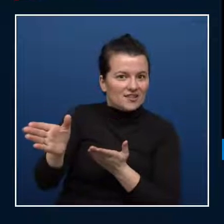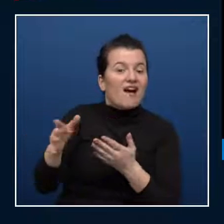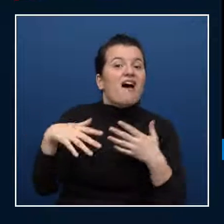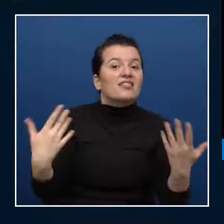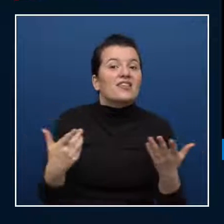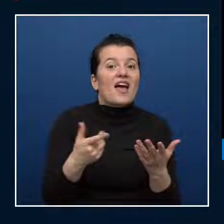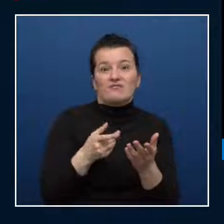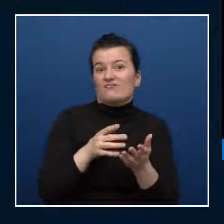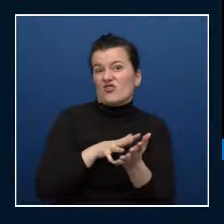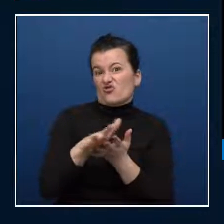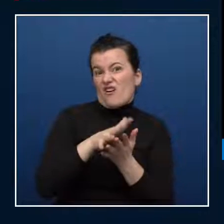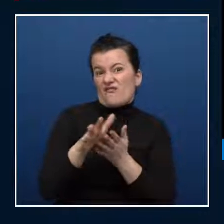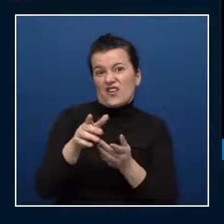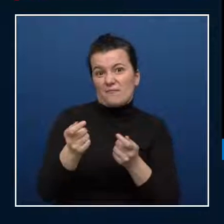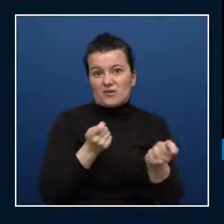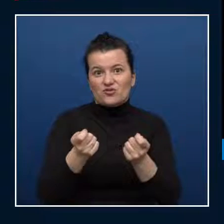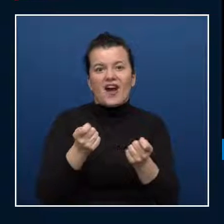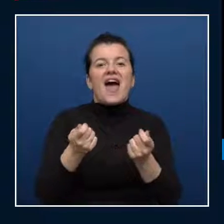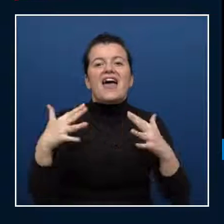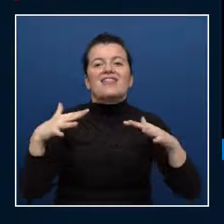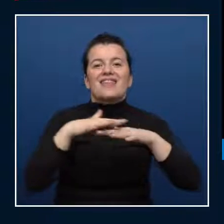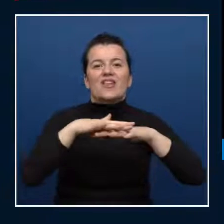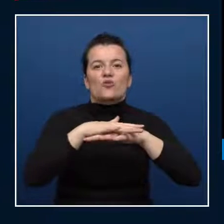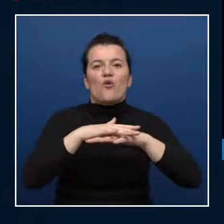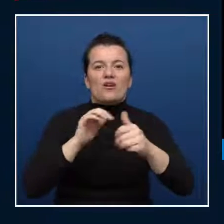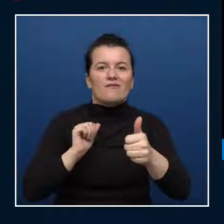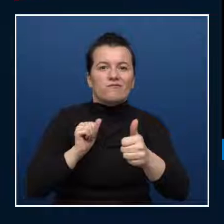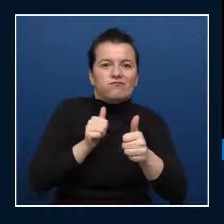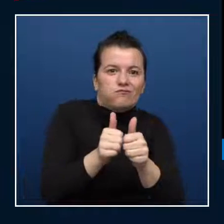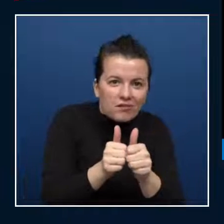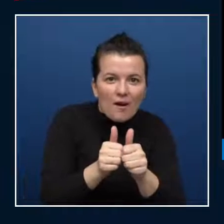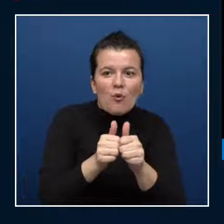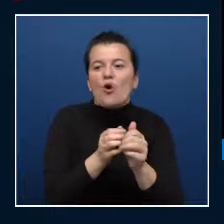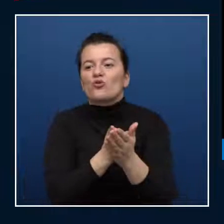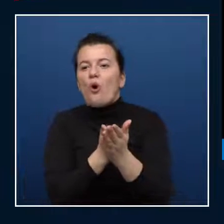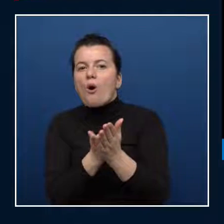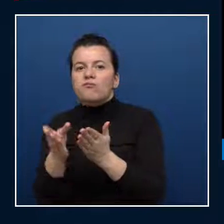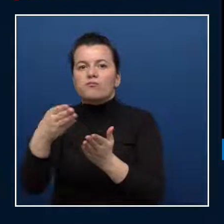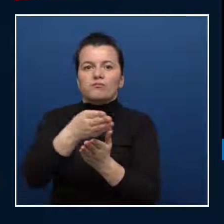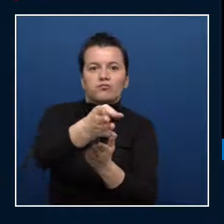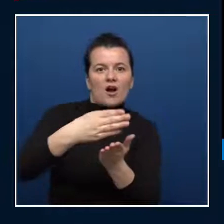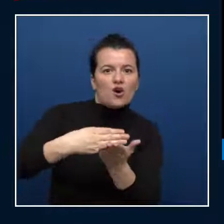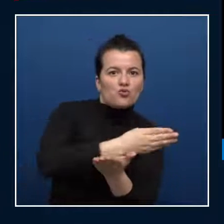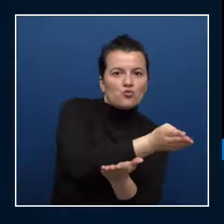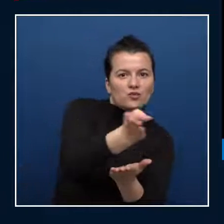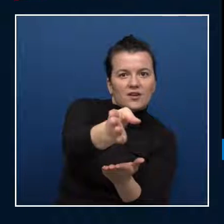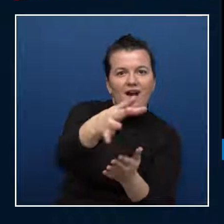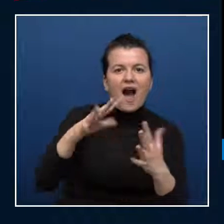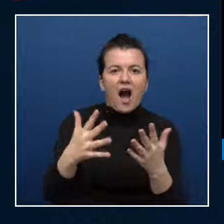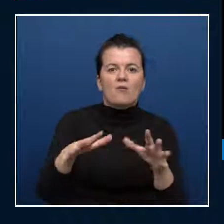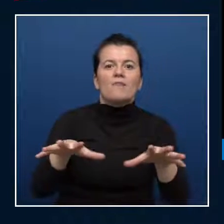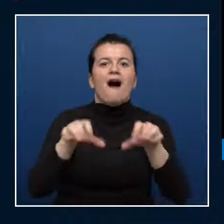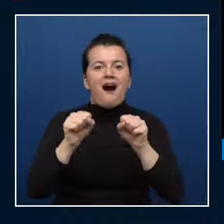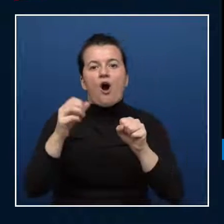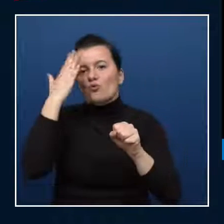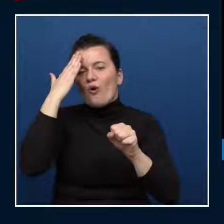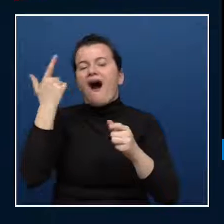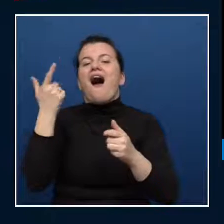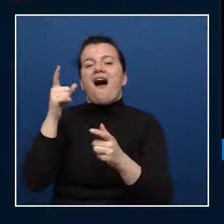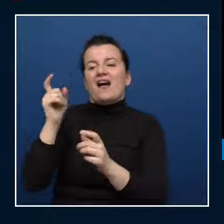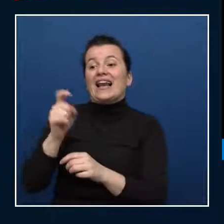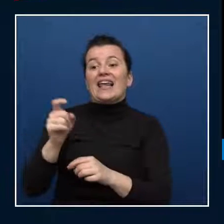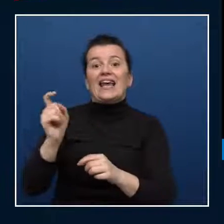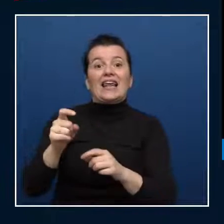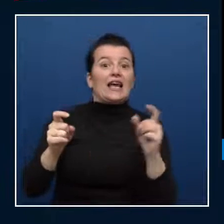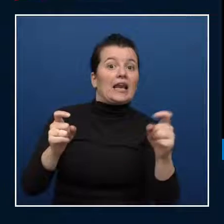much better network latency table or routing table for it to actually understand where your customers are coming from and build that,